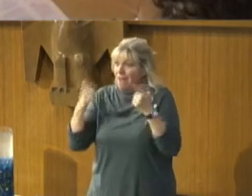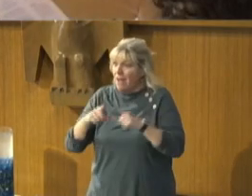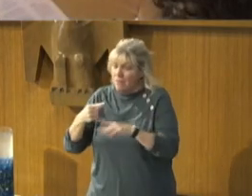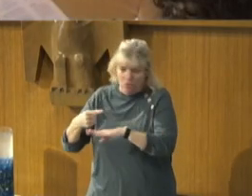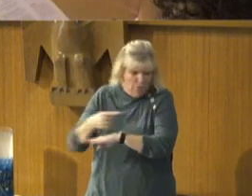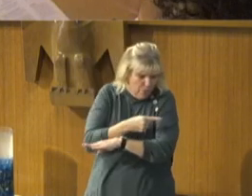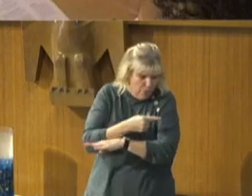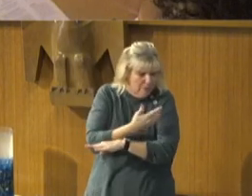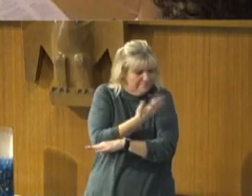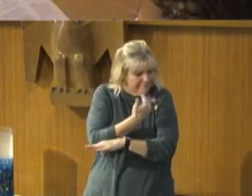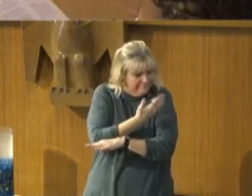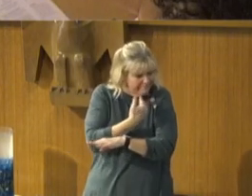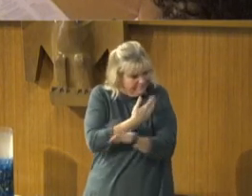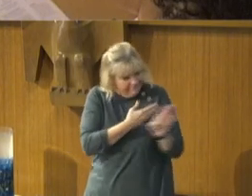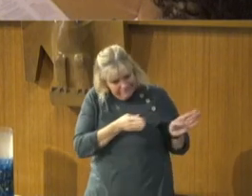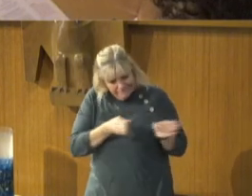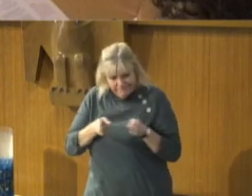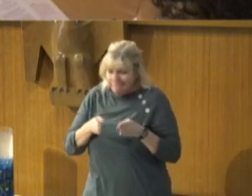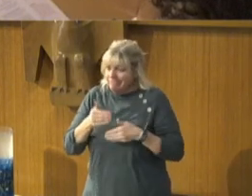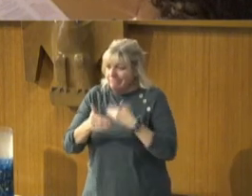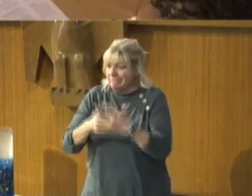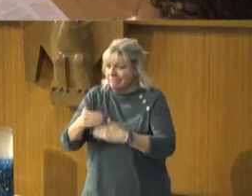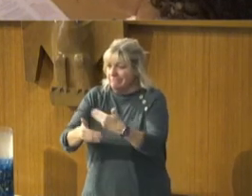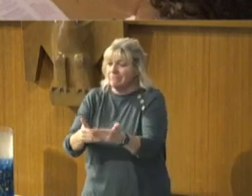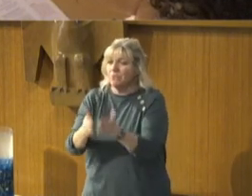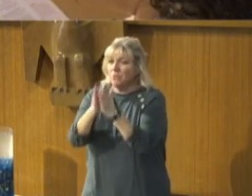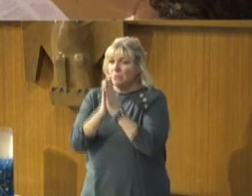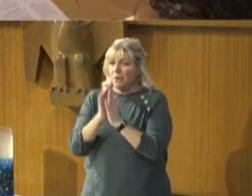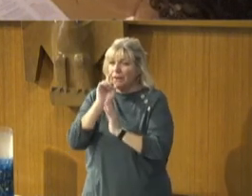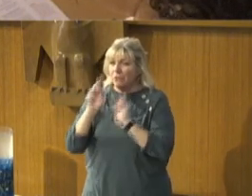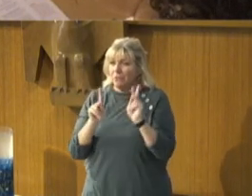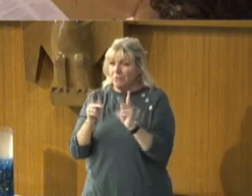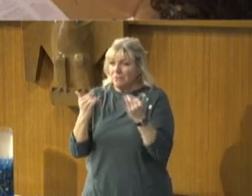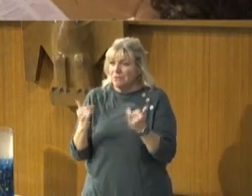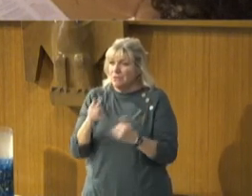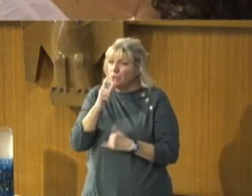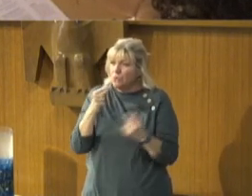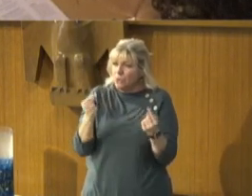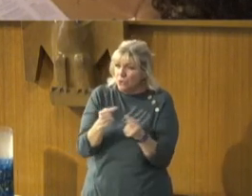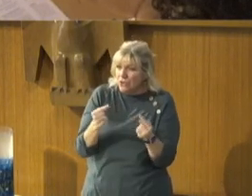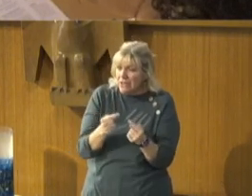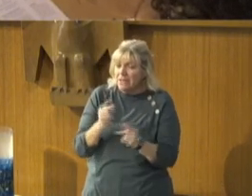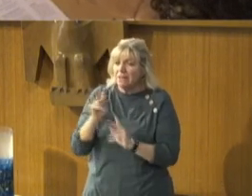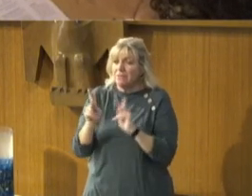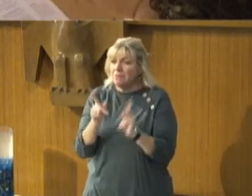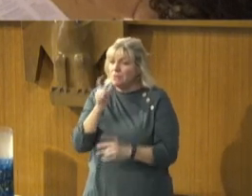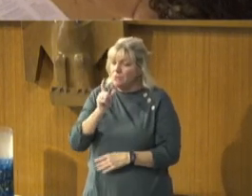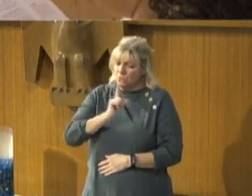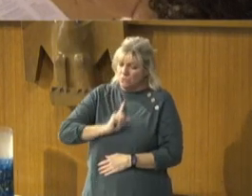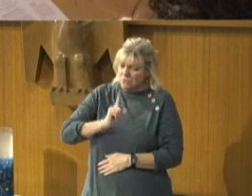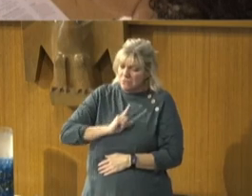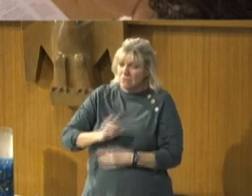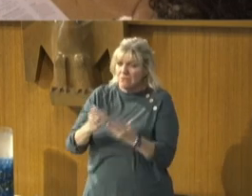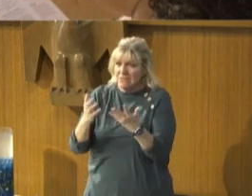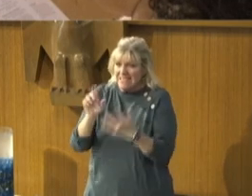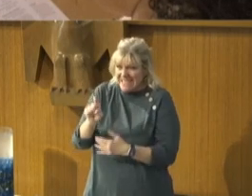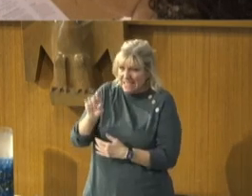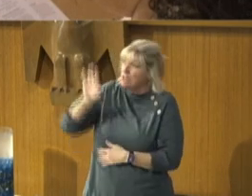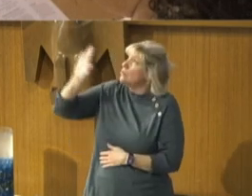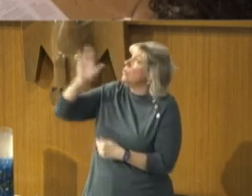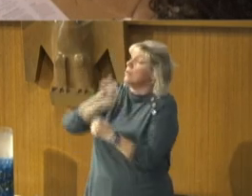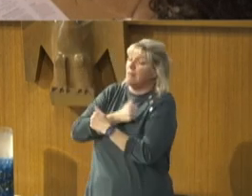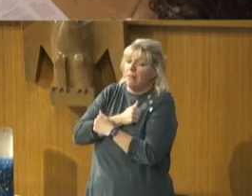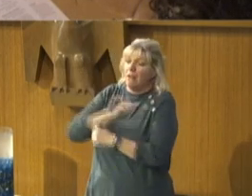stray. We pray today for those who are hurting, those who are lonely and in need of your love and